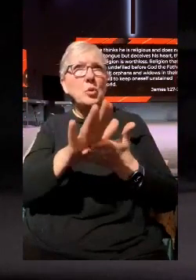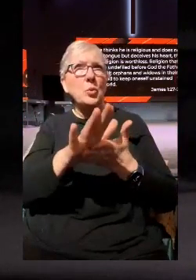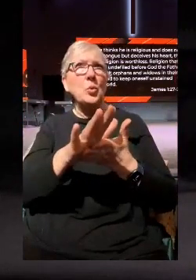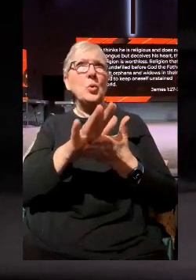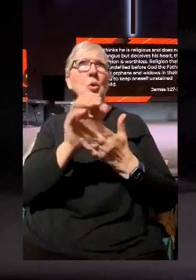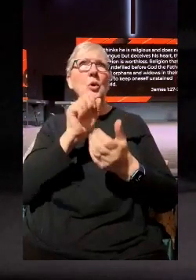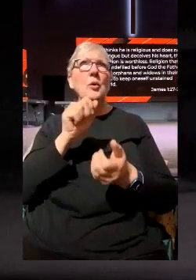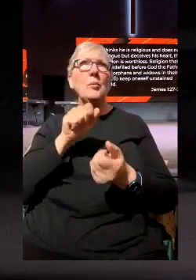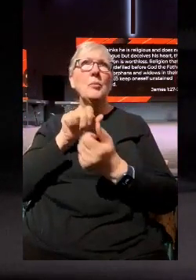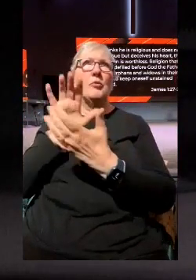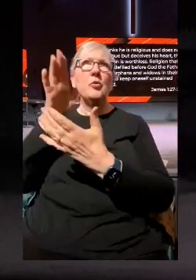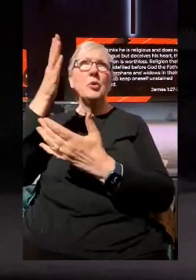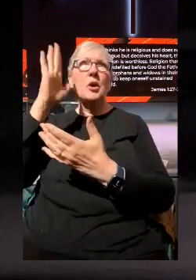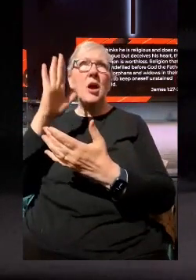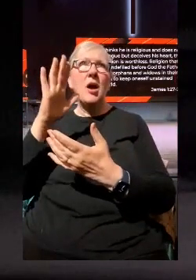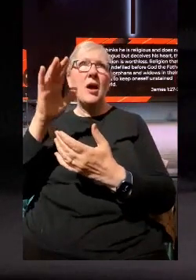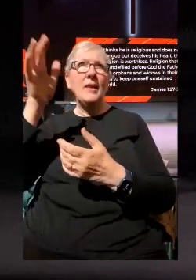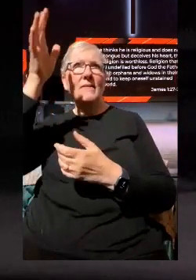unstained from the world.